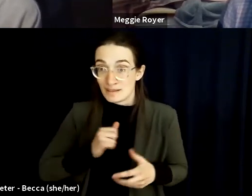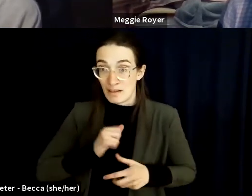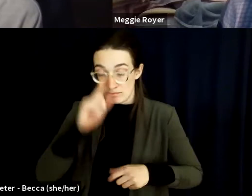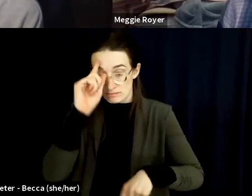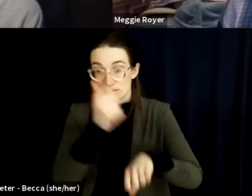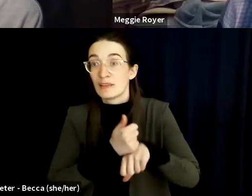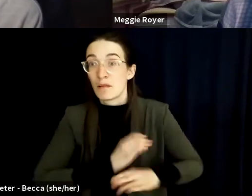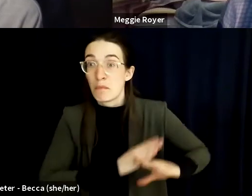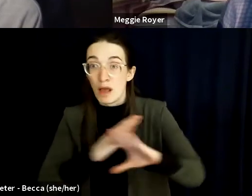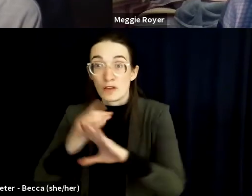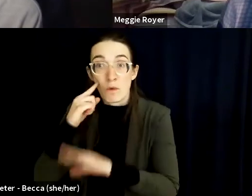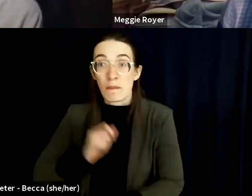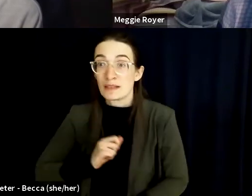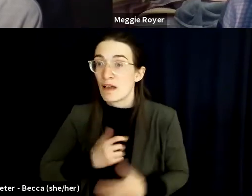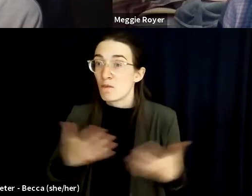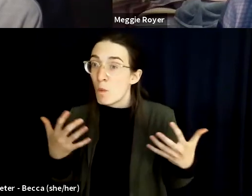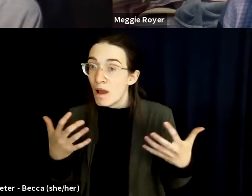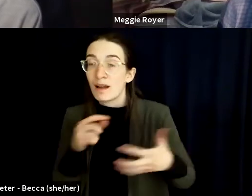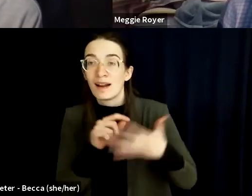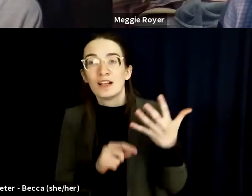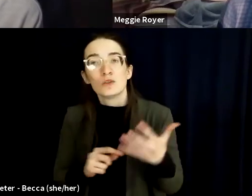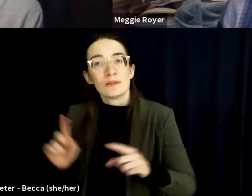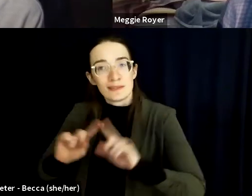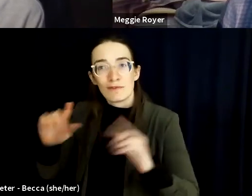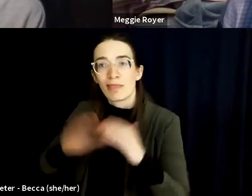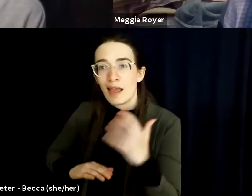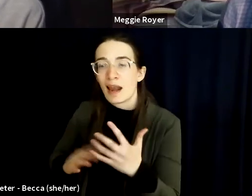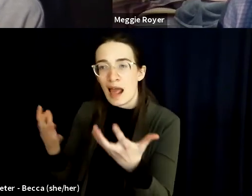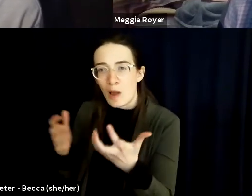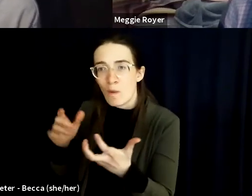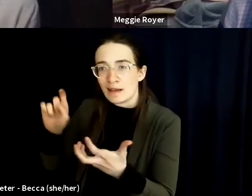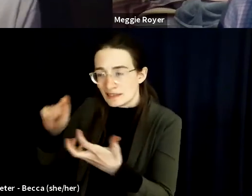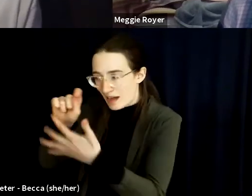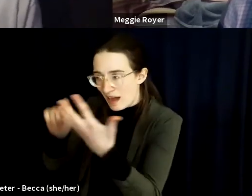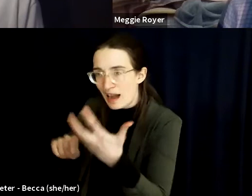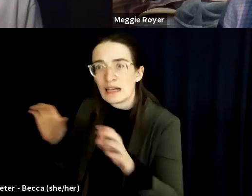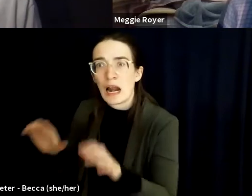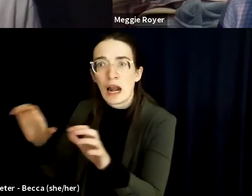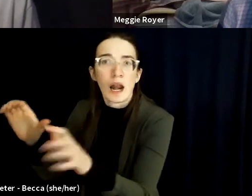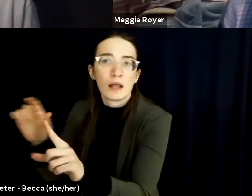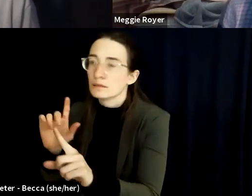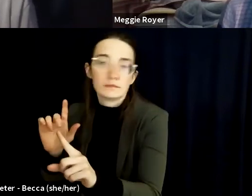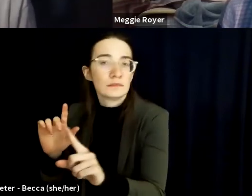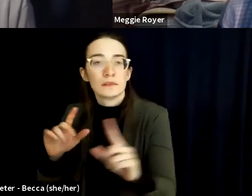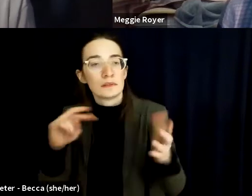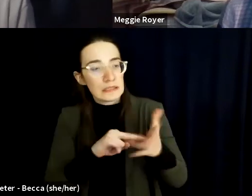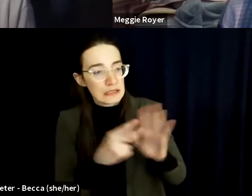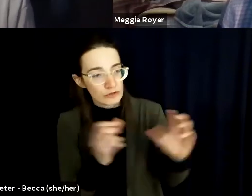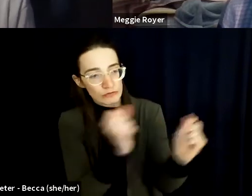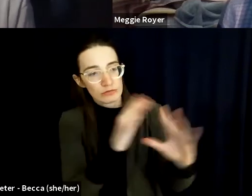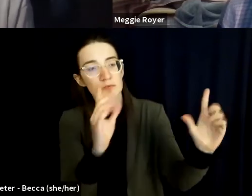from, I want to do X number of things in X time period. They're focused more around,